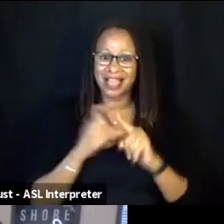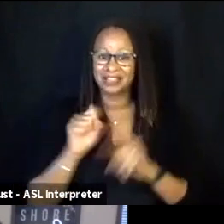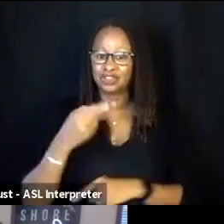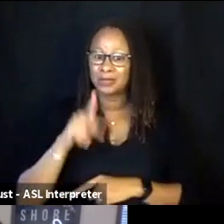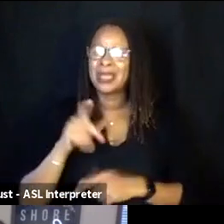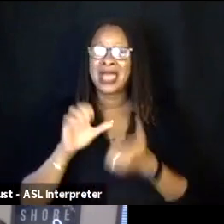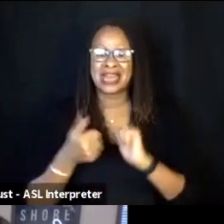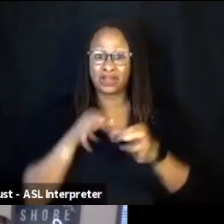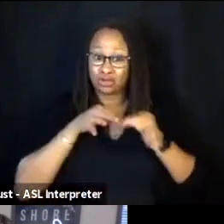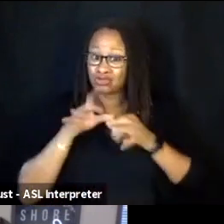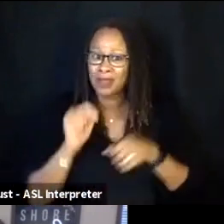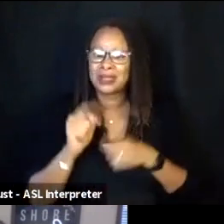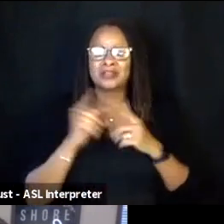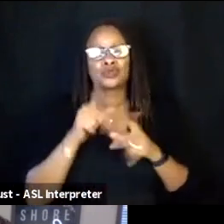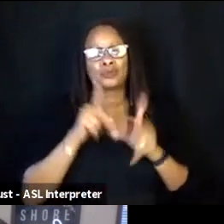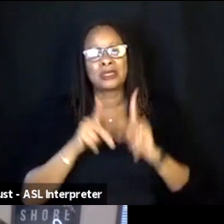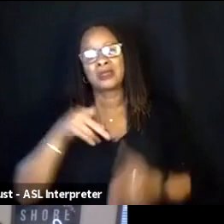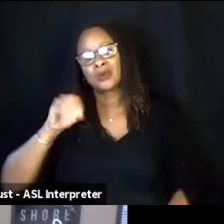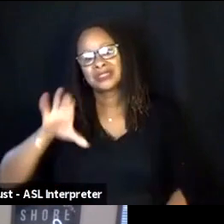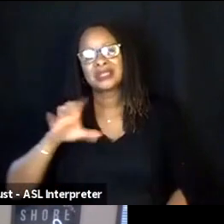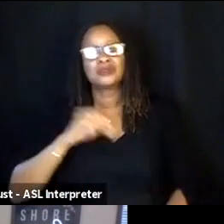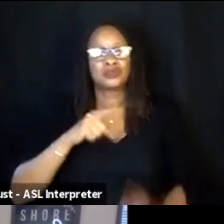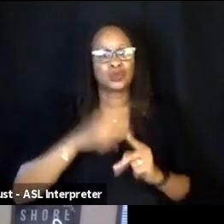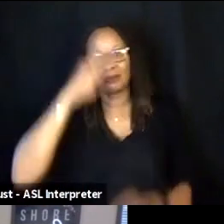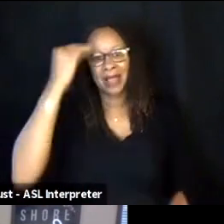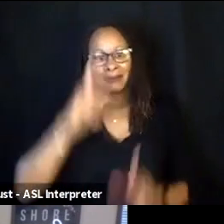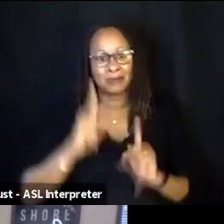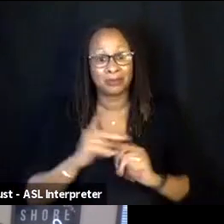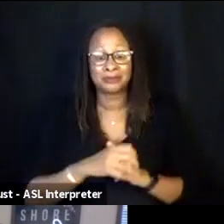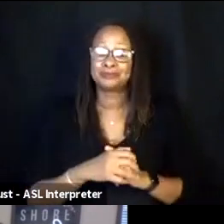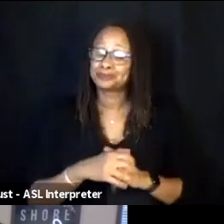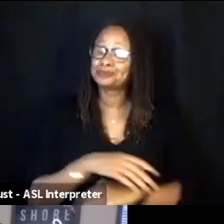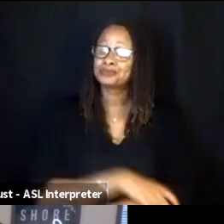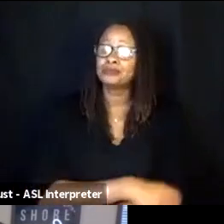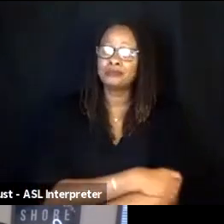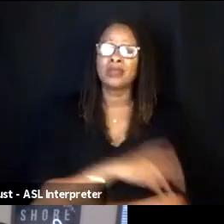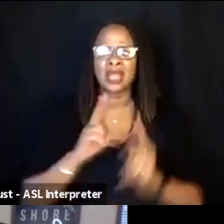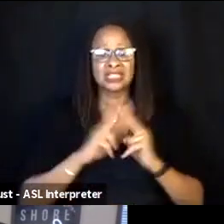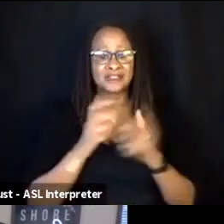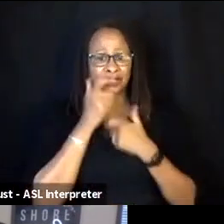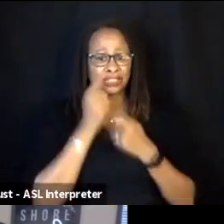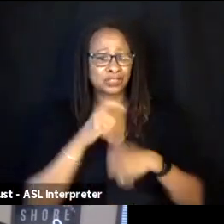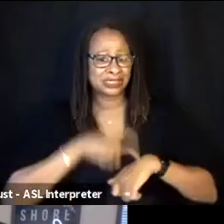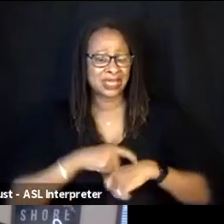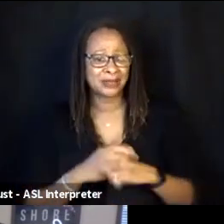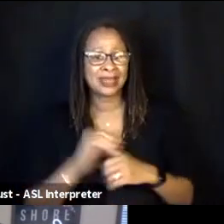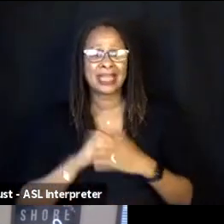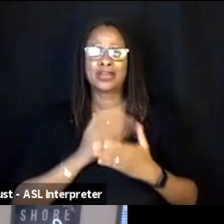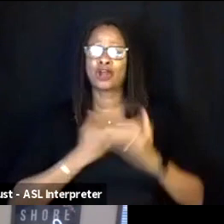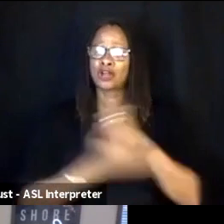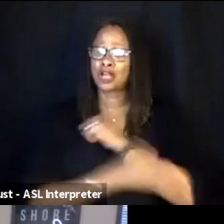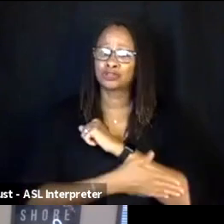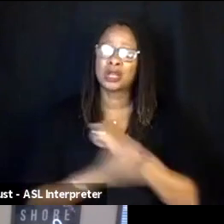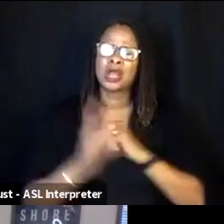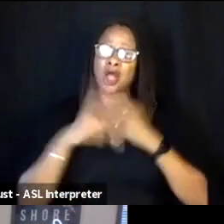describe allyship to people of color, to Black people. So it's a really, really interesting time in our country, in our world.